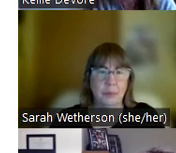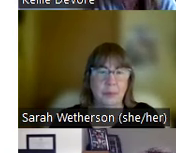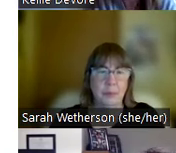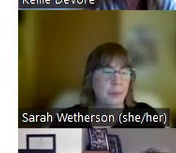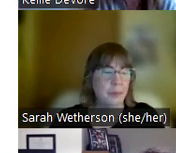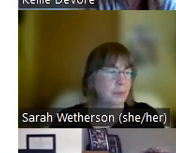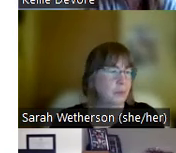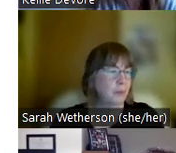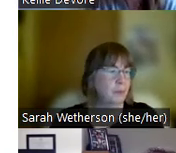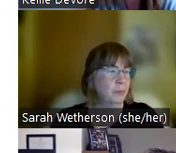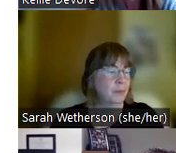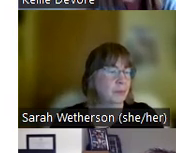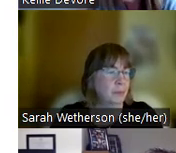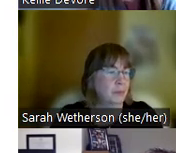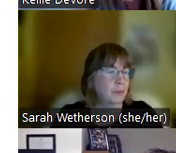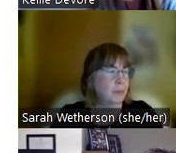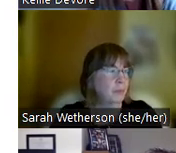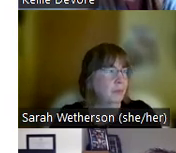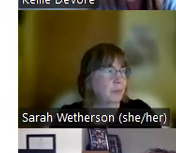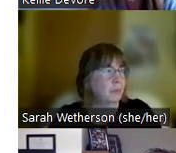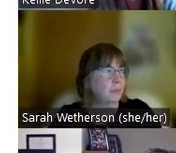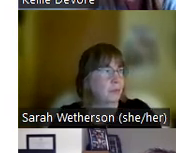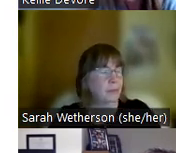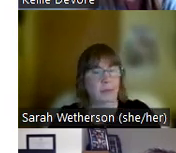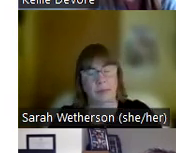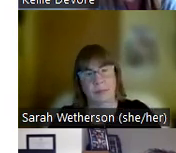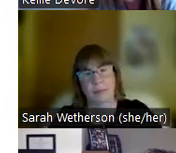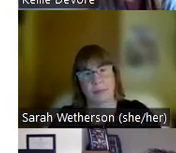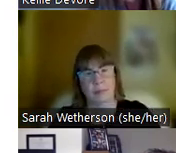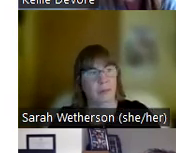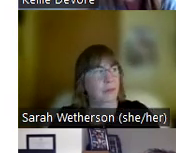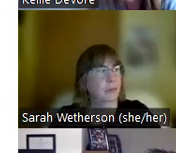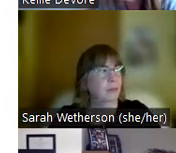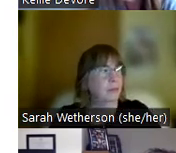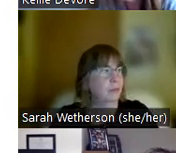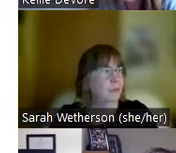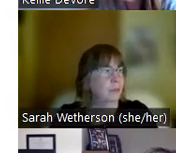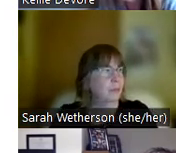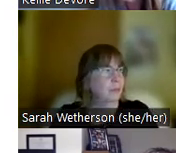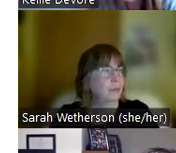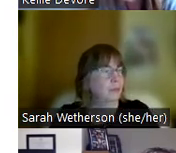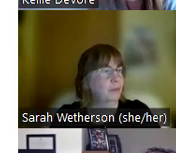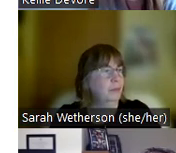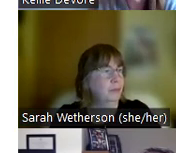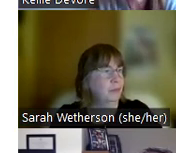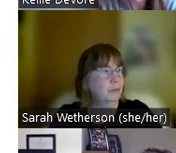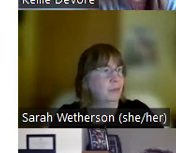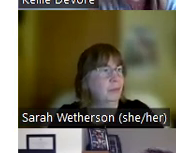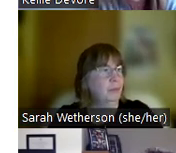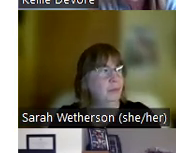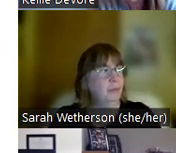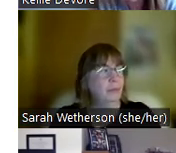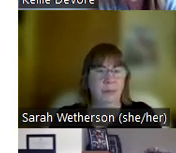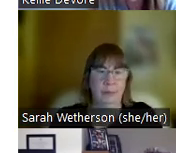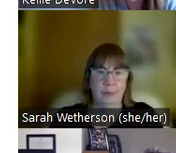So a couple of highlights. A big one for non-MAGI programs is the prohibition of requiring